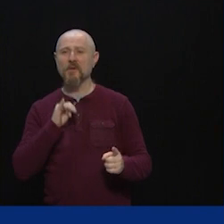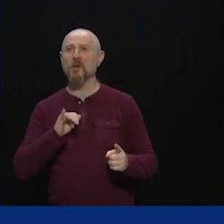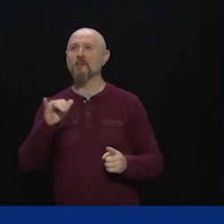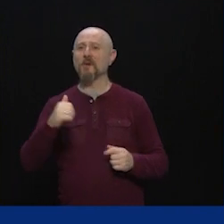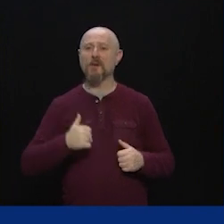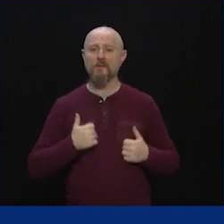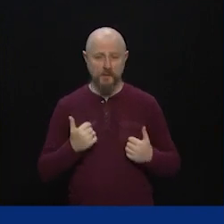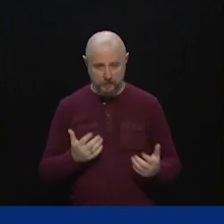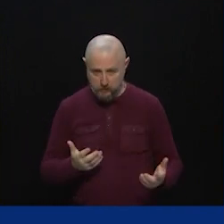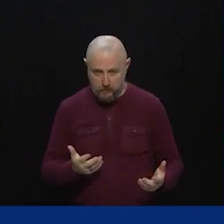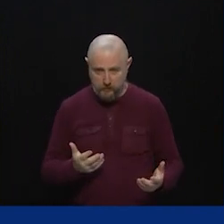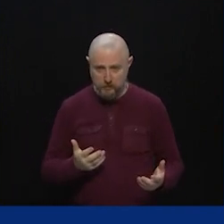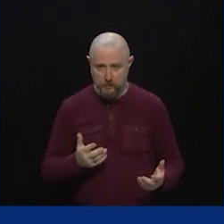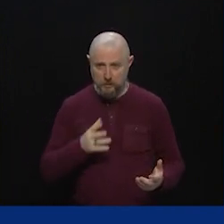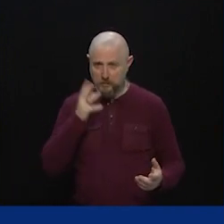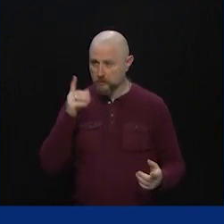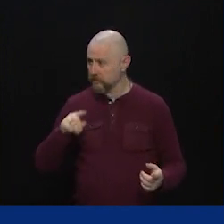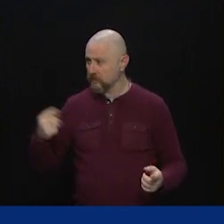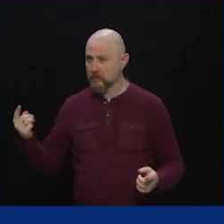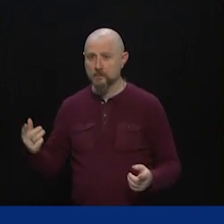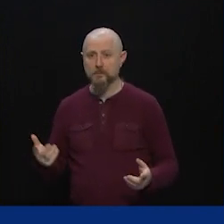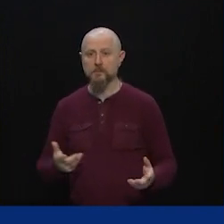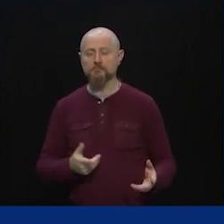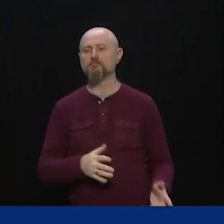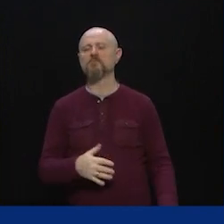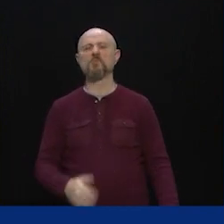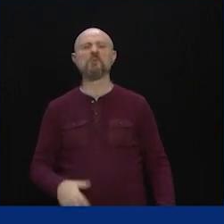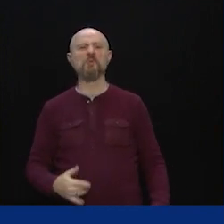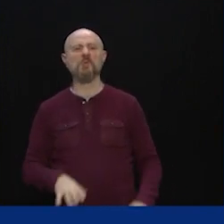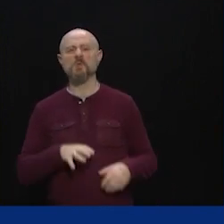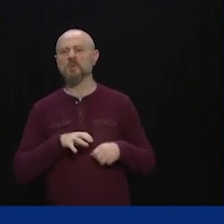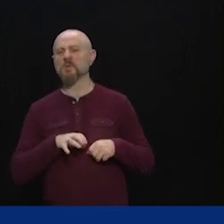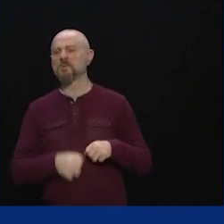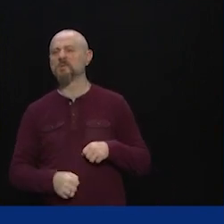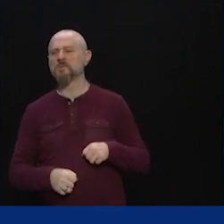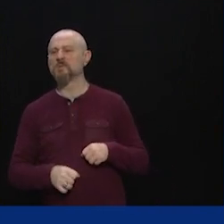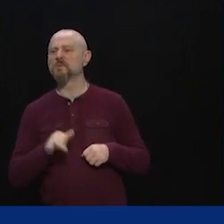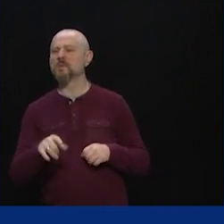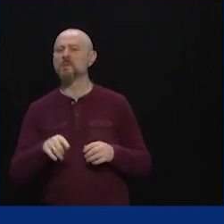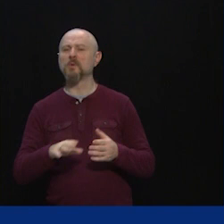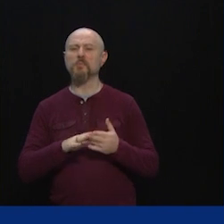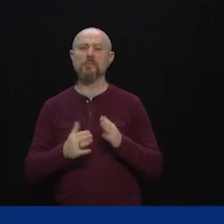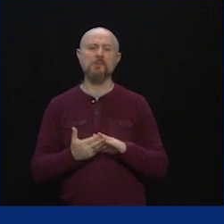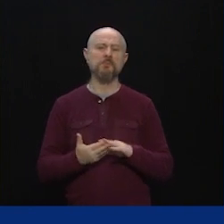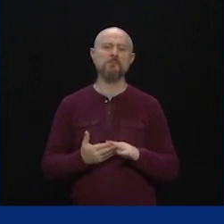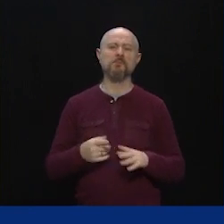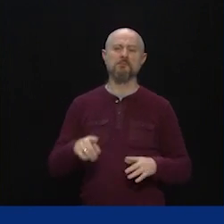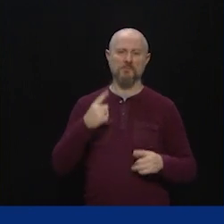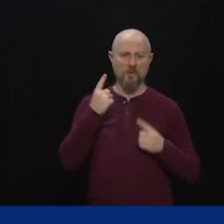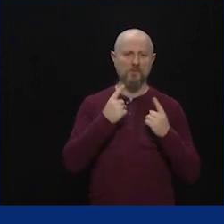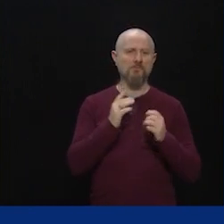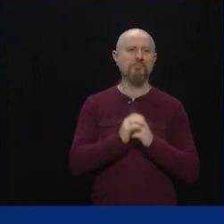community and having to deal with that passing, and our thoughts and prayers are with him and his family.